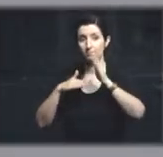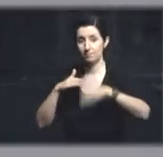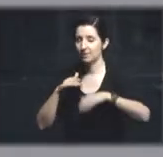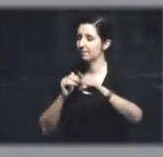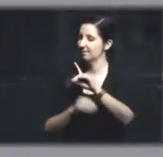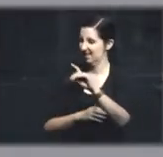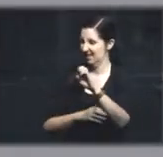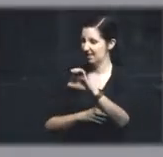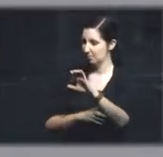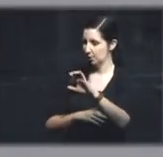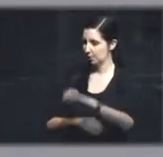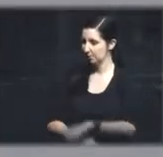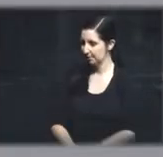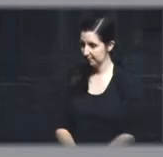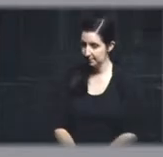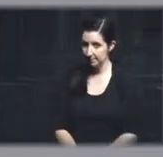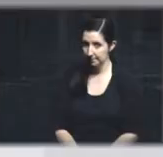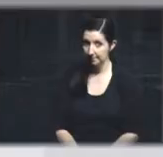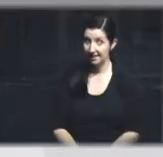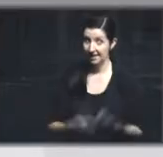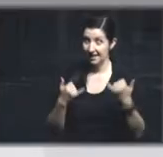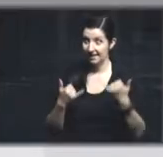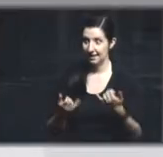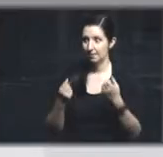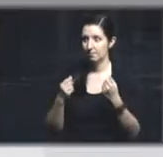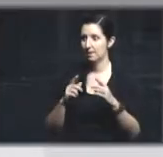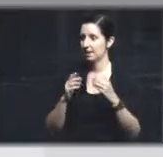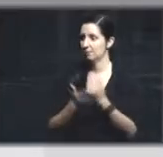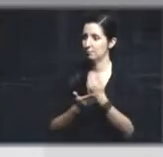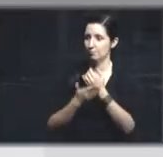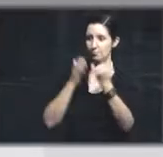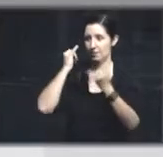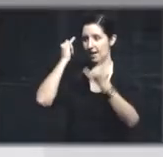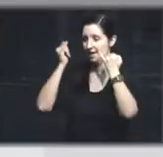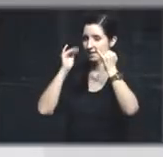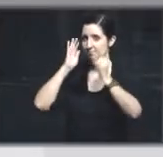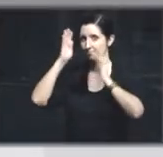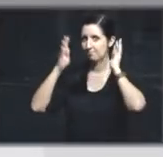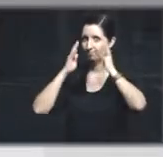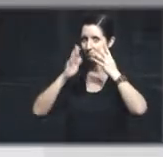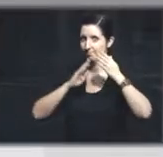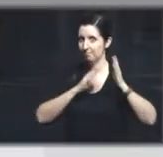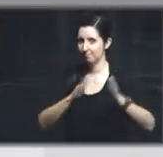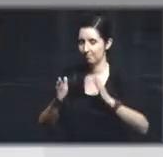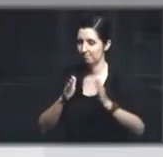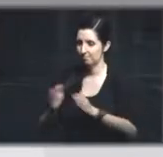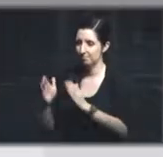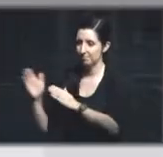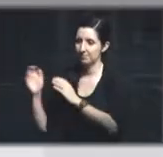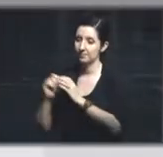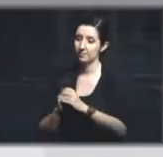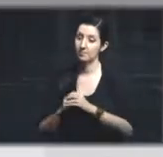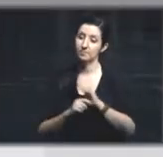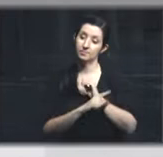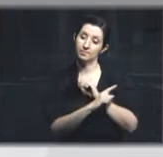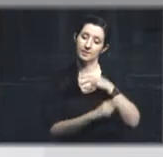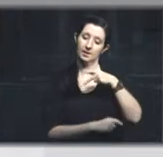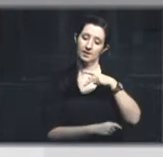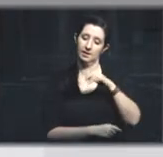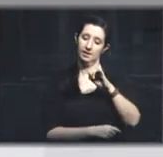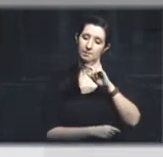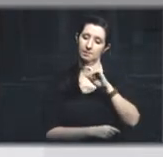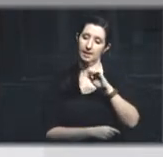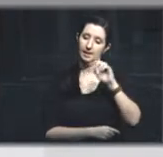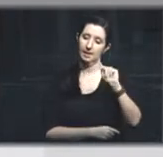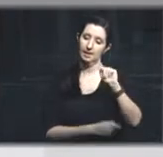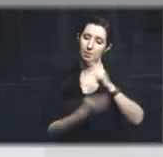And we have a lot of innovation going on, and I want to start with our pilot programs. So we started a pilot program